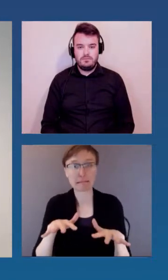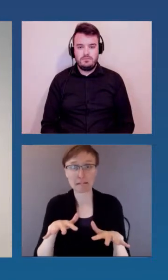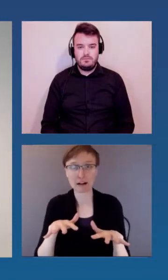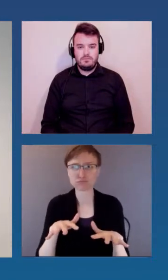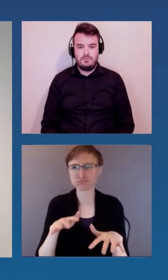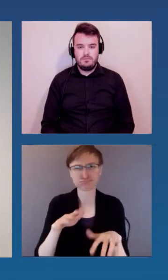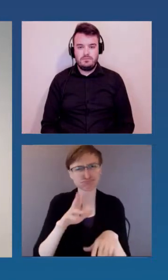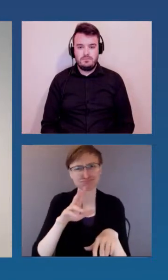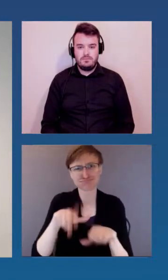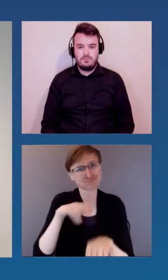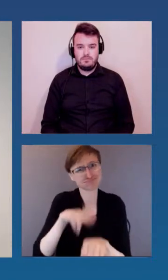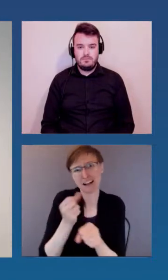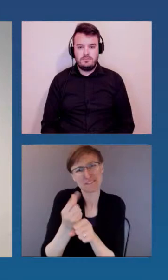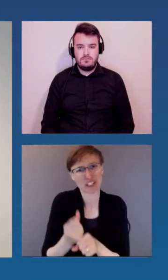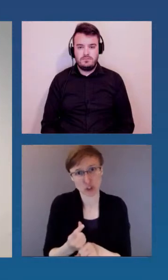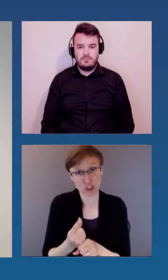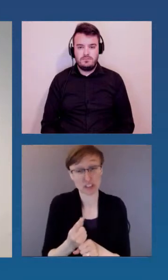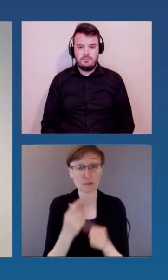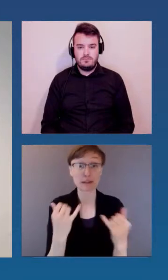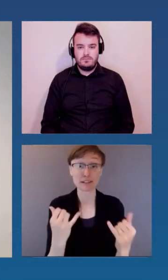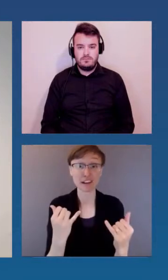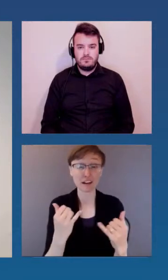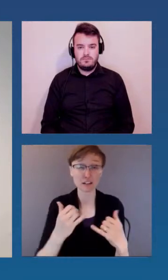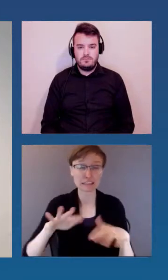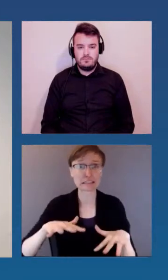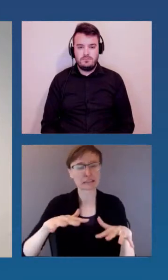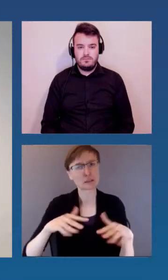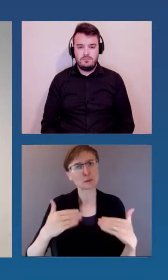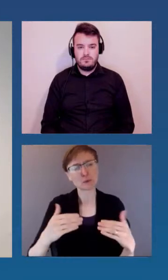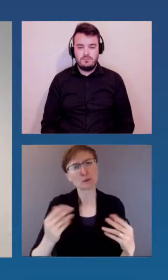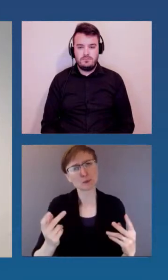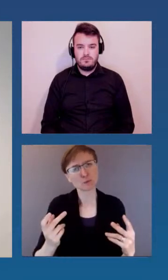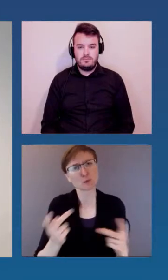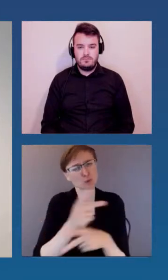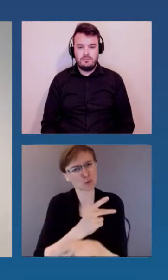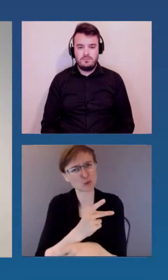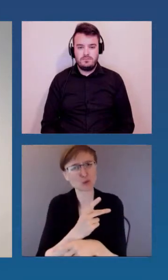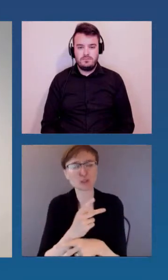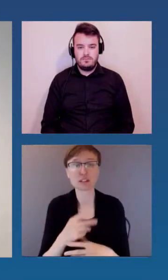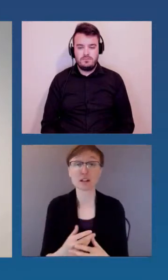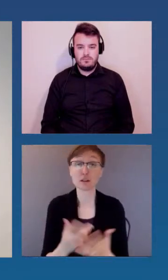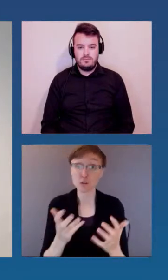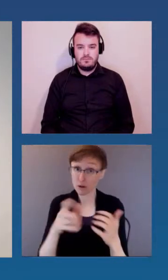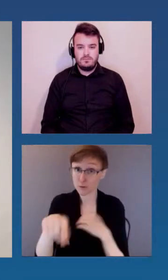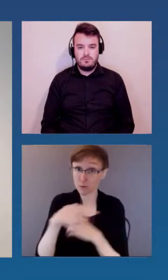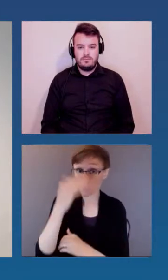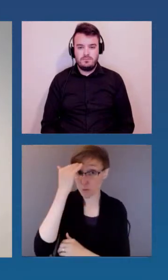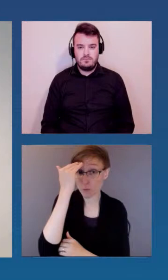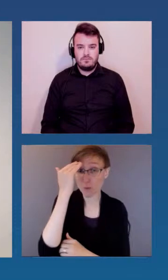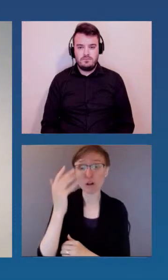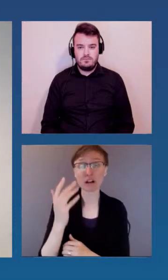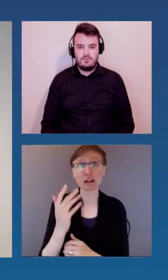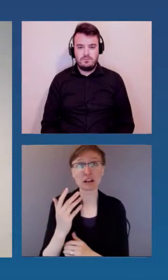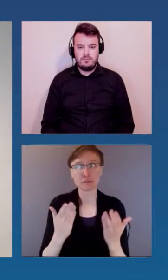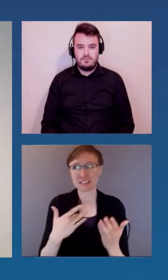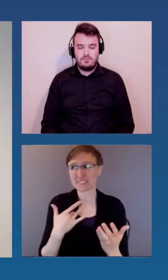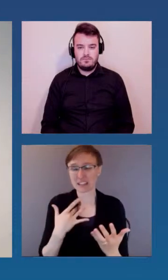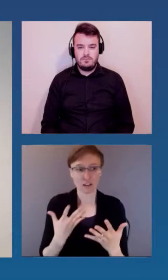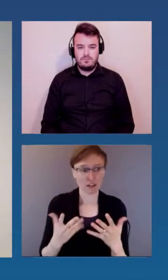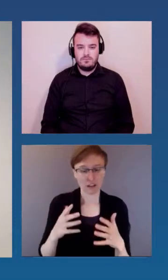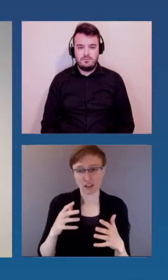close contact with someone who has then gone on to test positive for COVID-19. And that person then went for testing and also tested positive